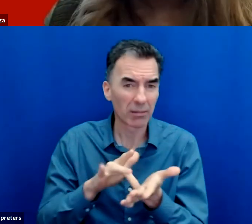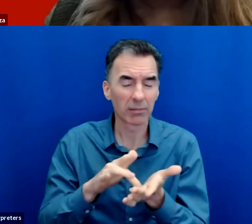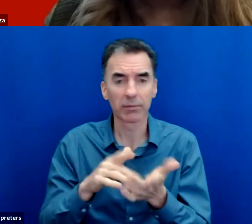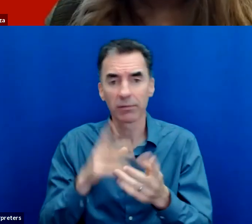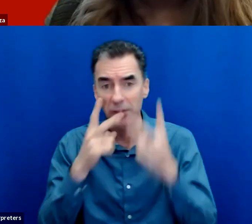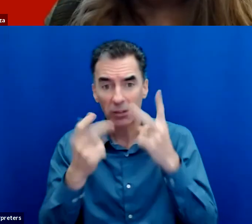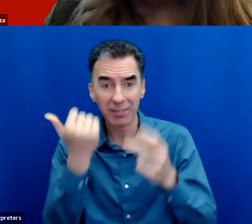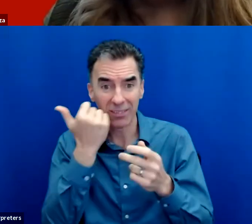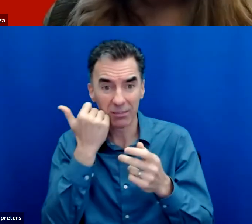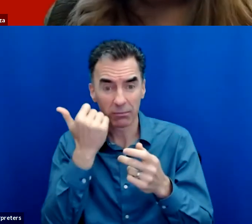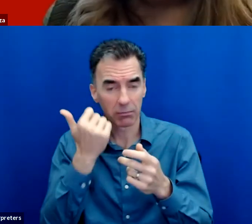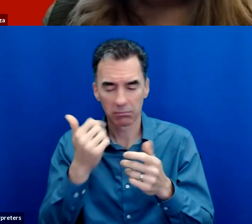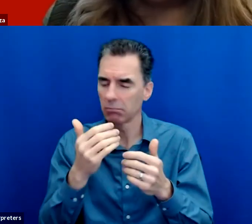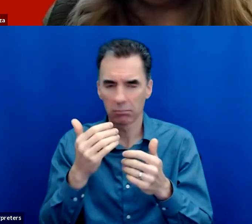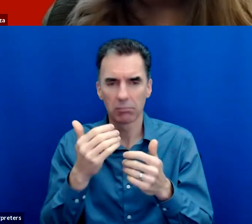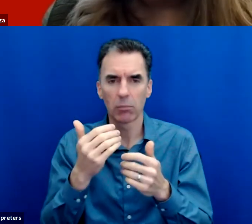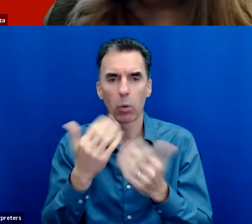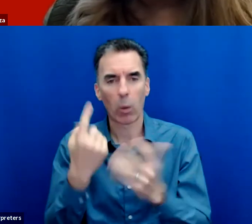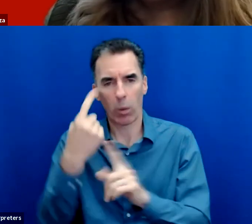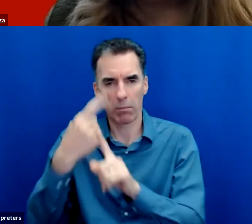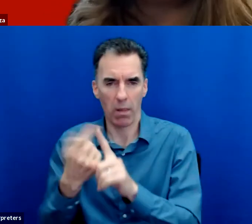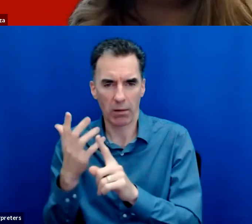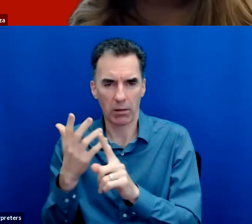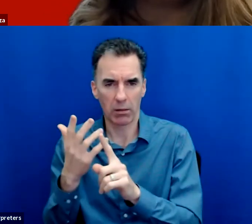the month following their date of hire.